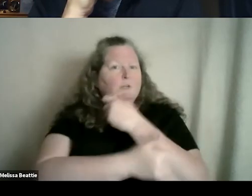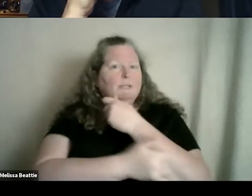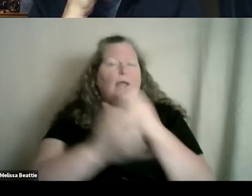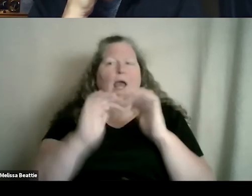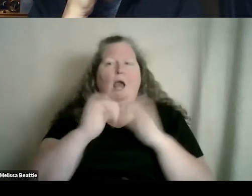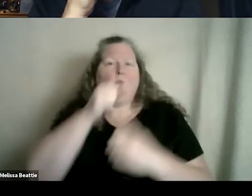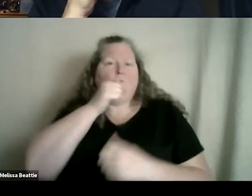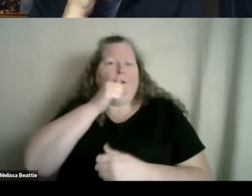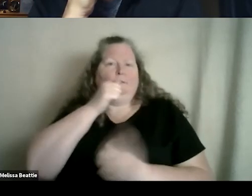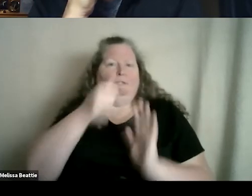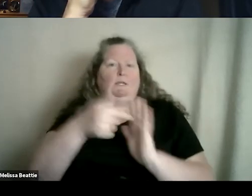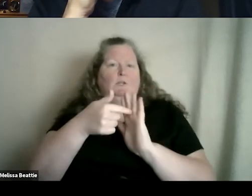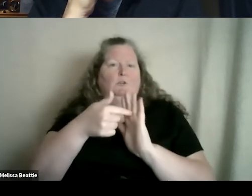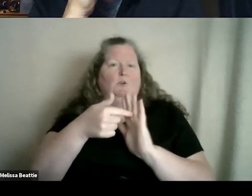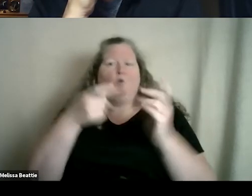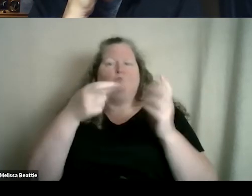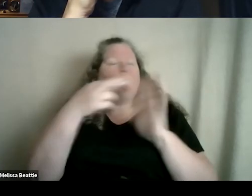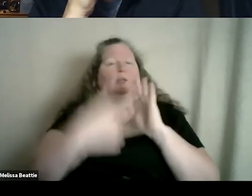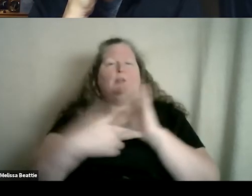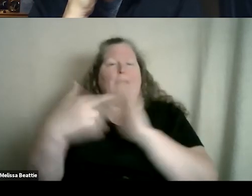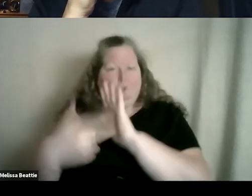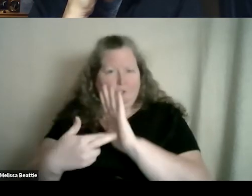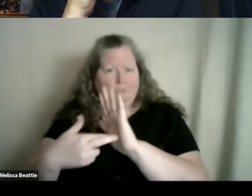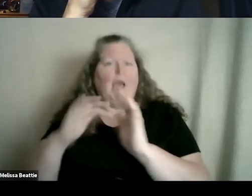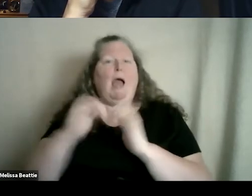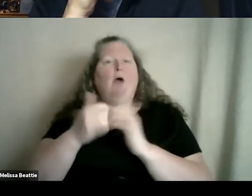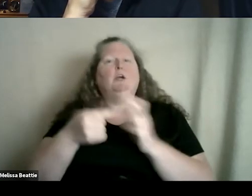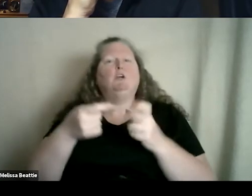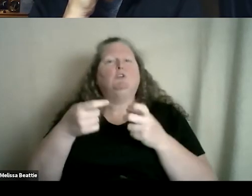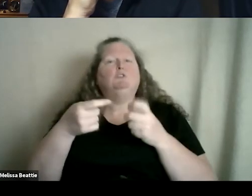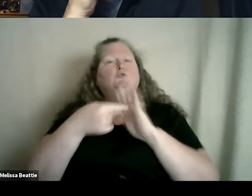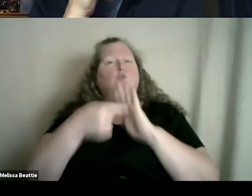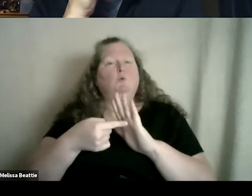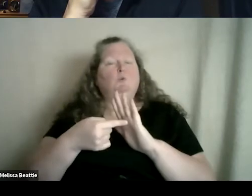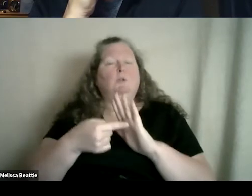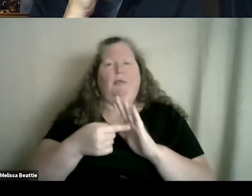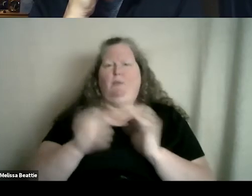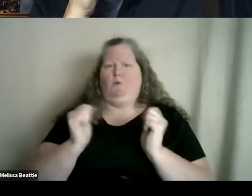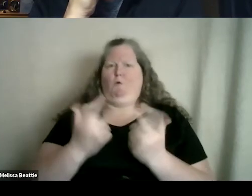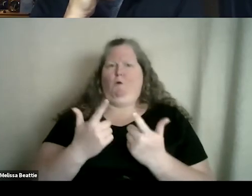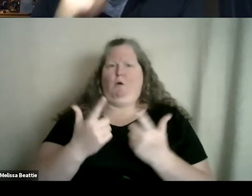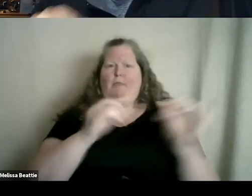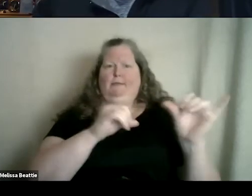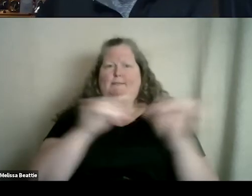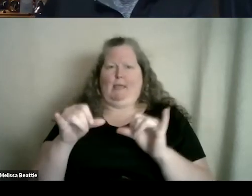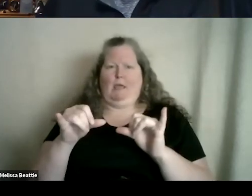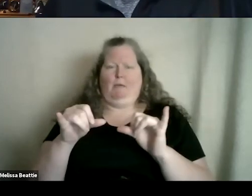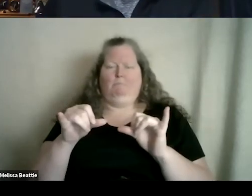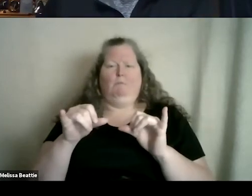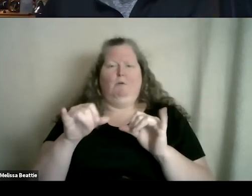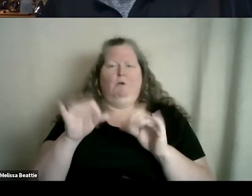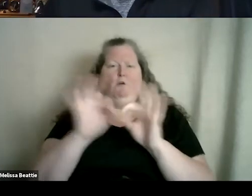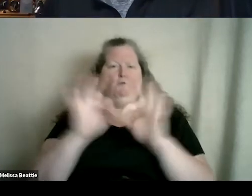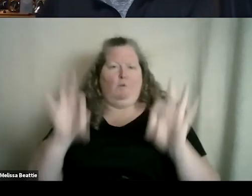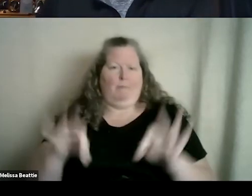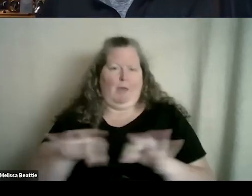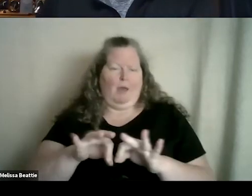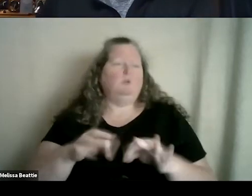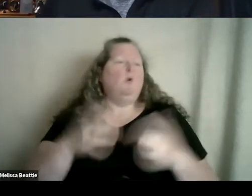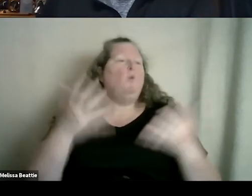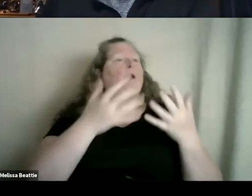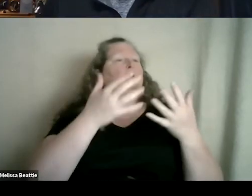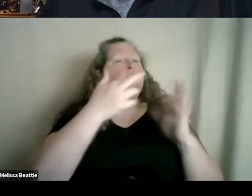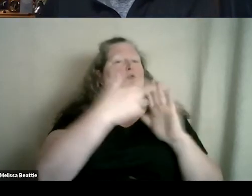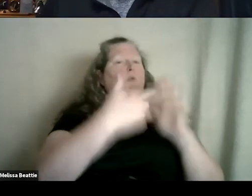shown, and they're all shown in the same format. So it's like, what's the regulation? What is it about? What's the impact? Are there